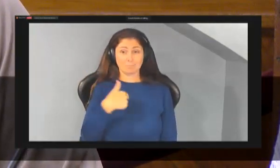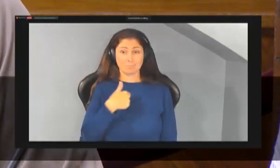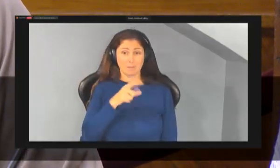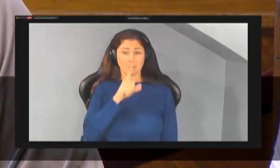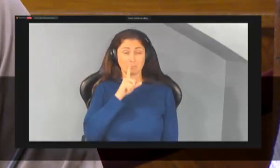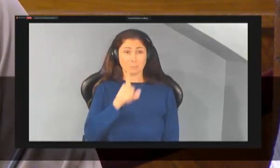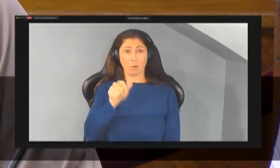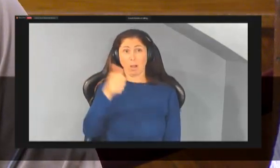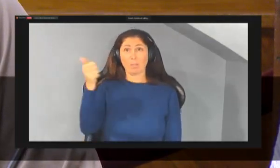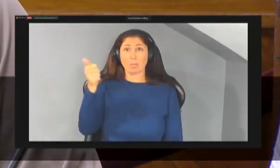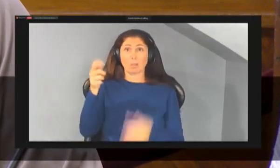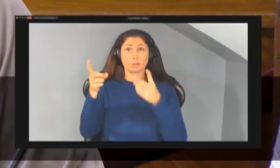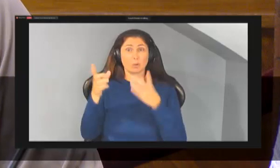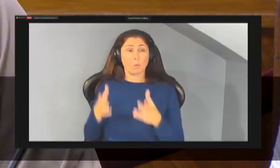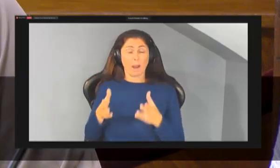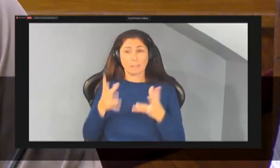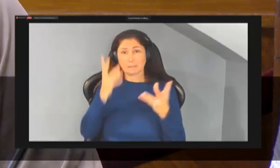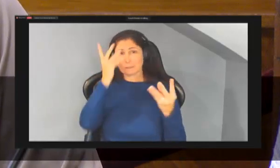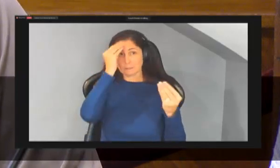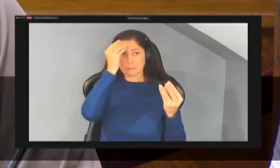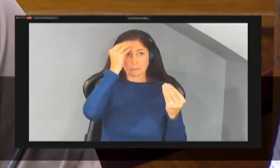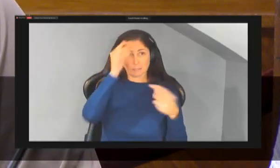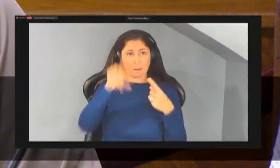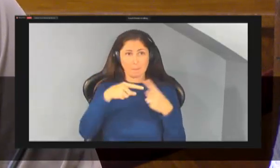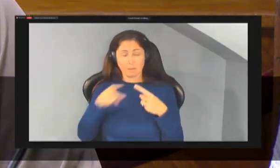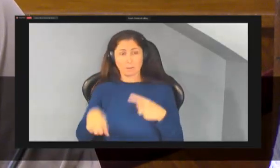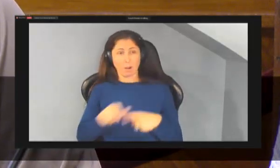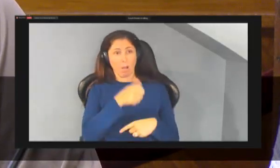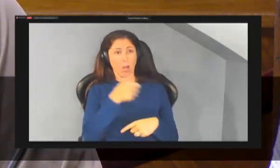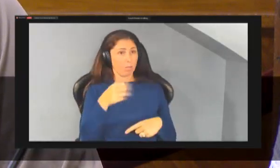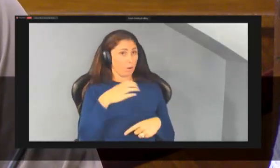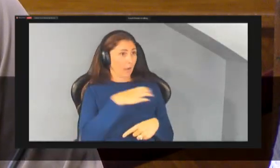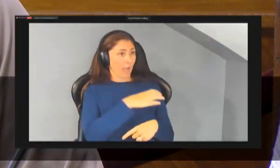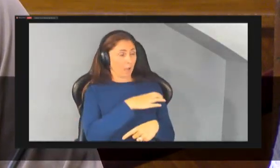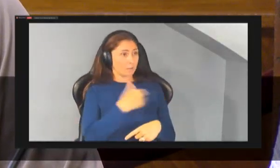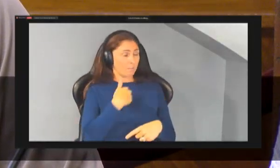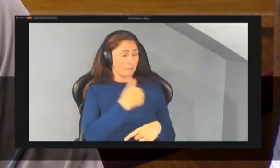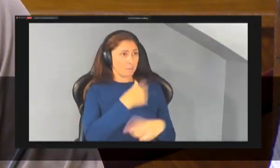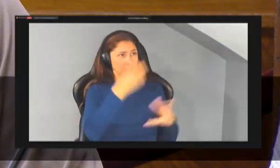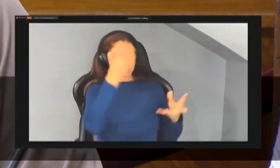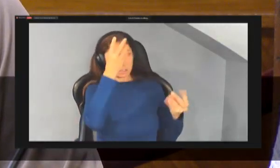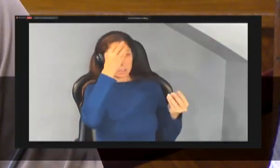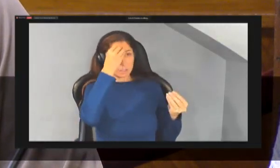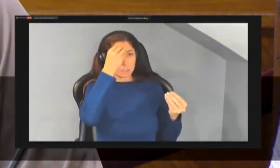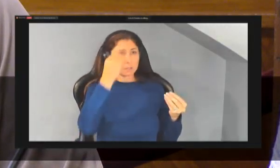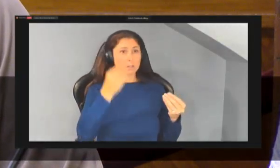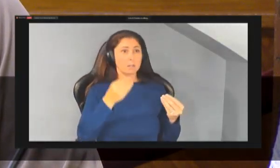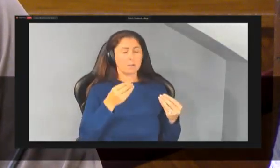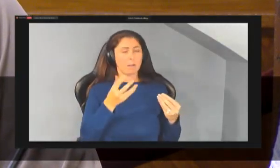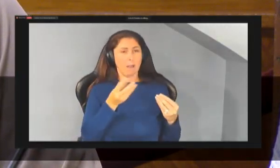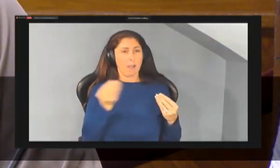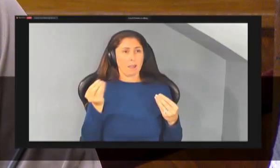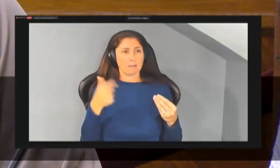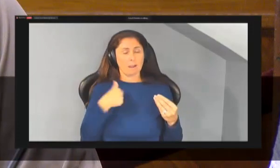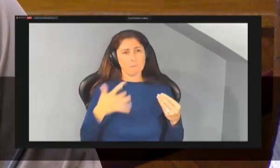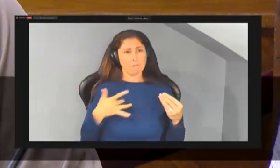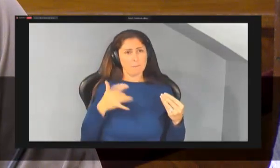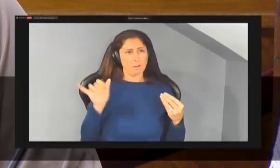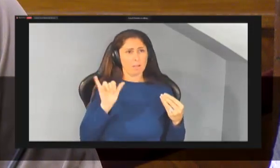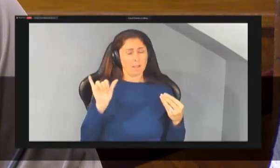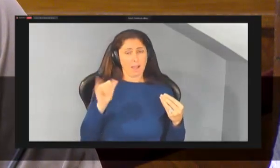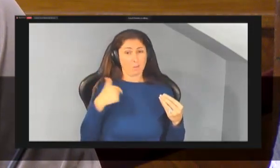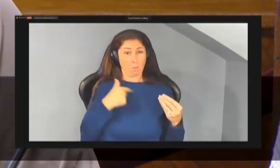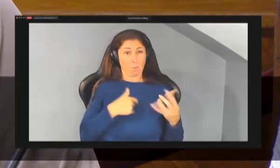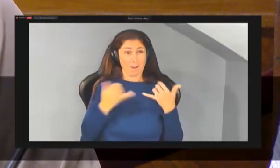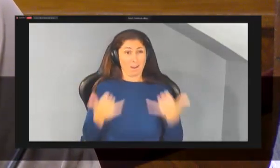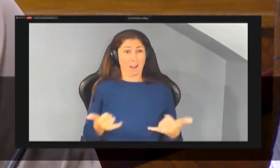directors were pondering about this. Other council members have been pondering about this. And I feel like we're at this point